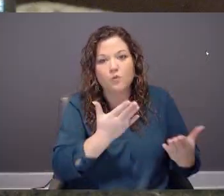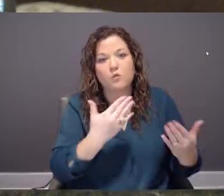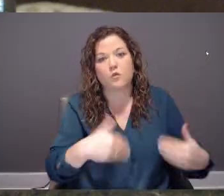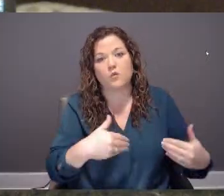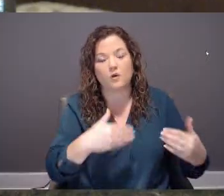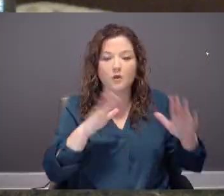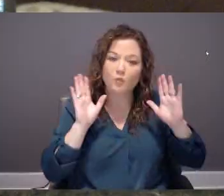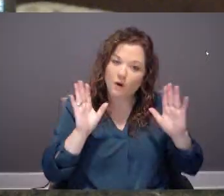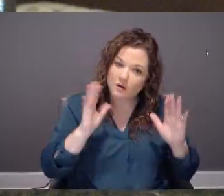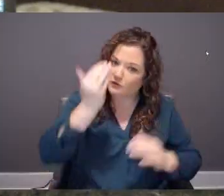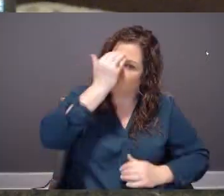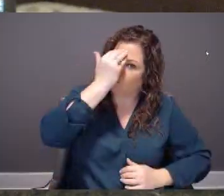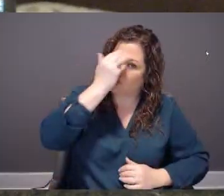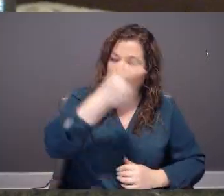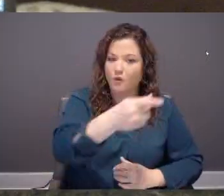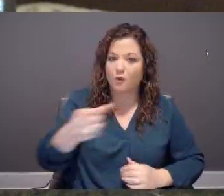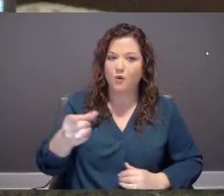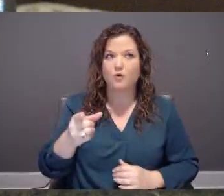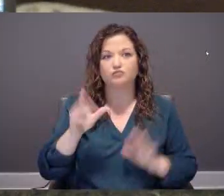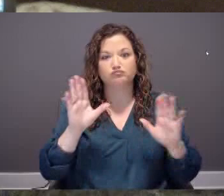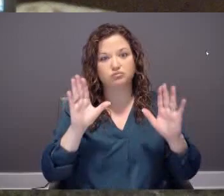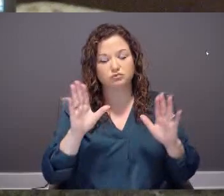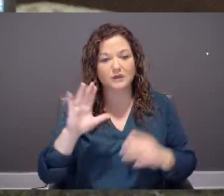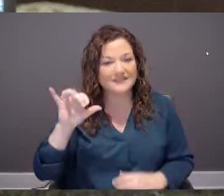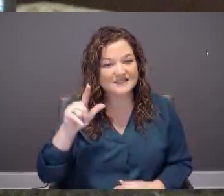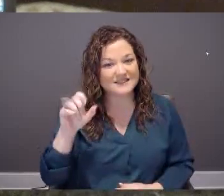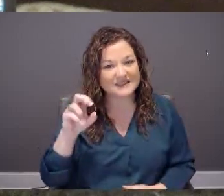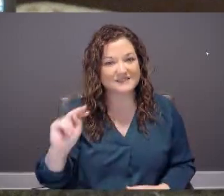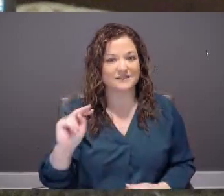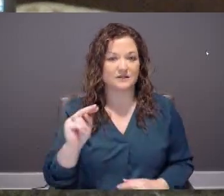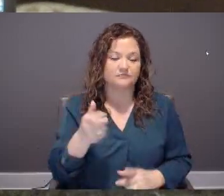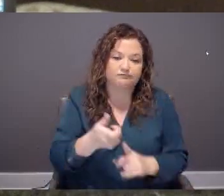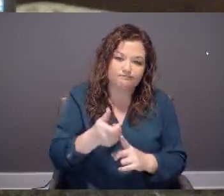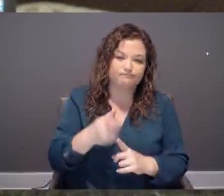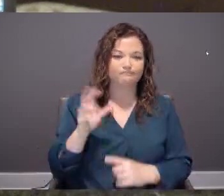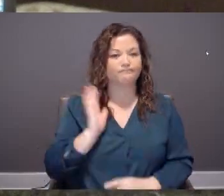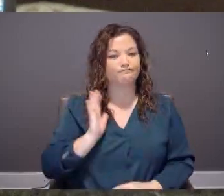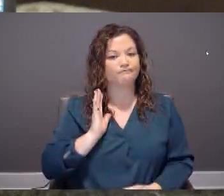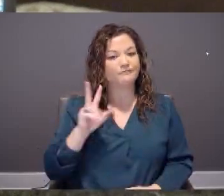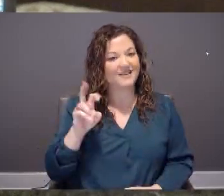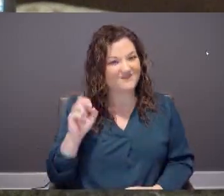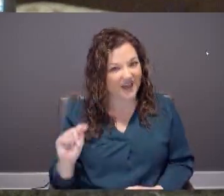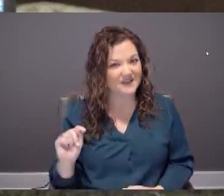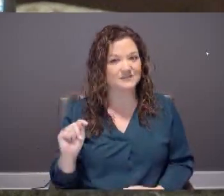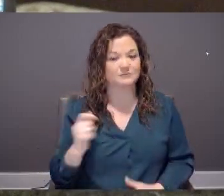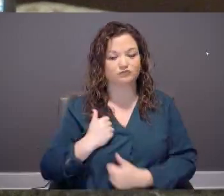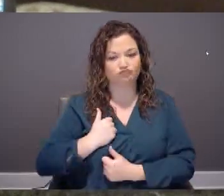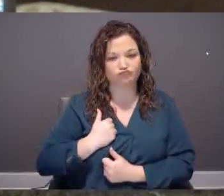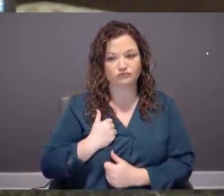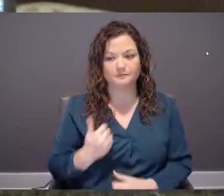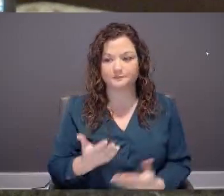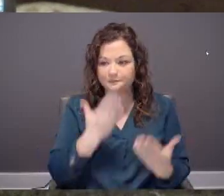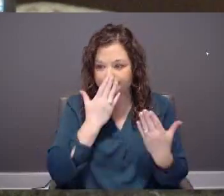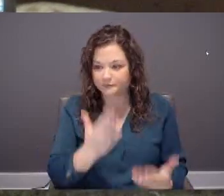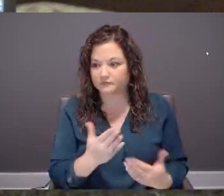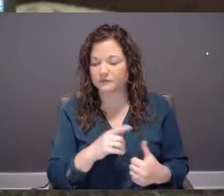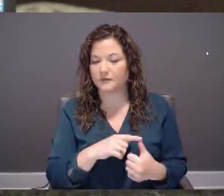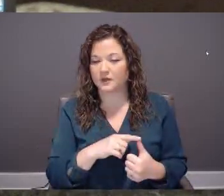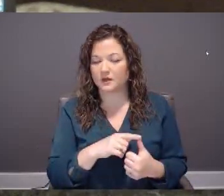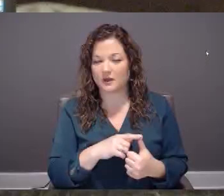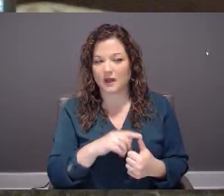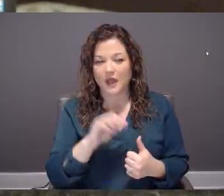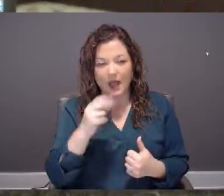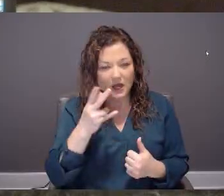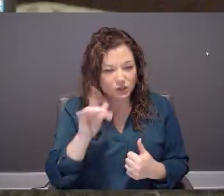great citizen veterans here on our team. But I'm grateful to Bradley Ford, Ashley Nystrom. I saw Sarah